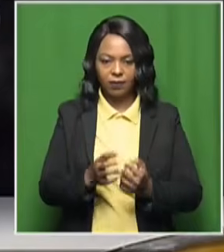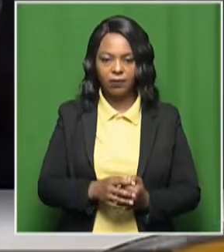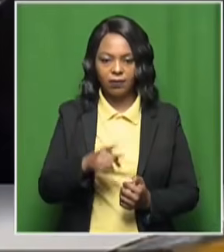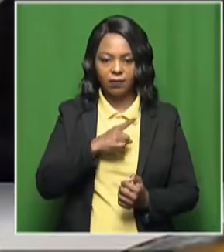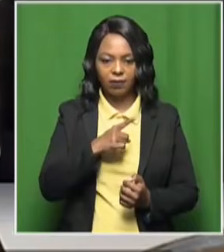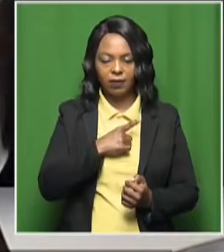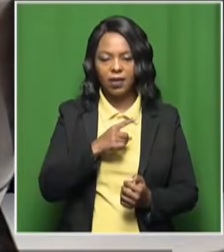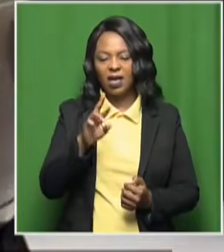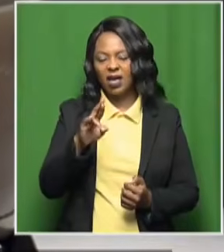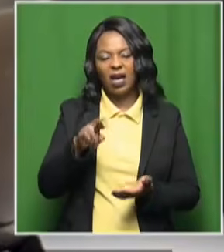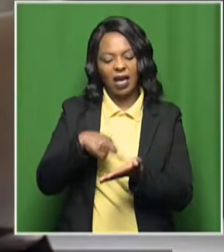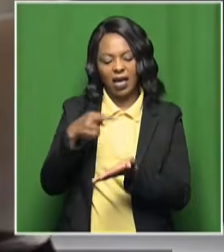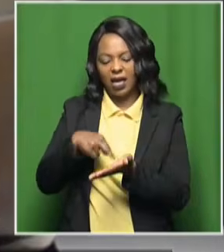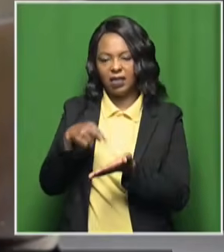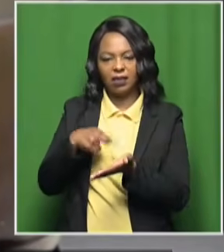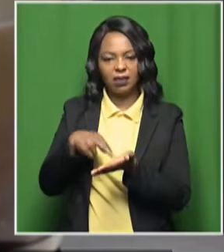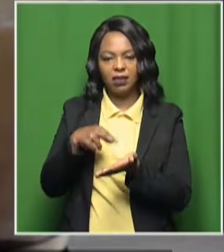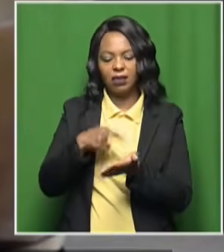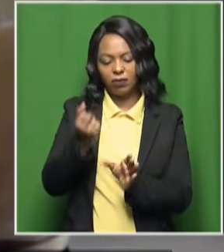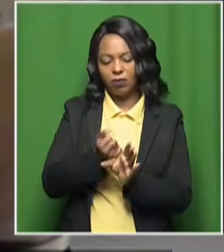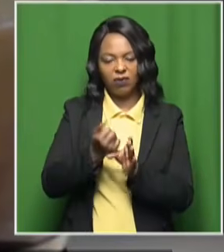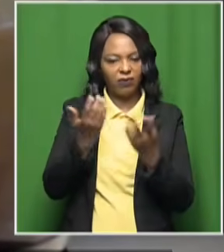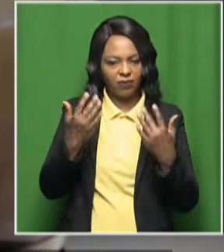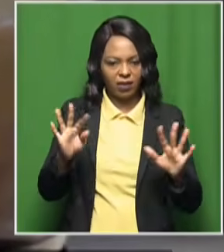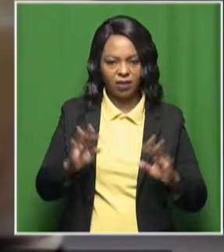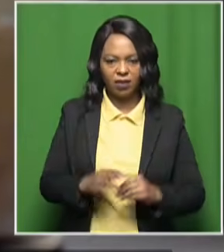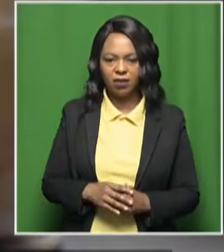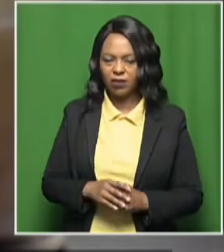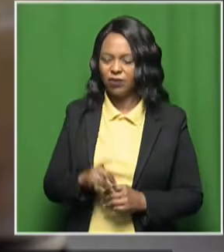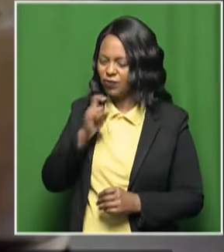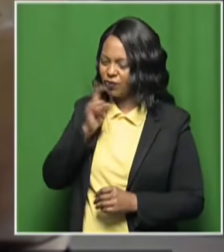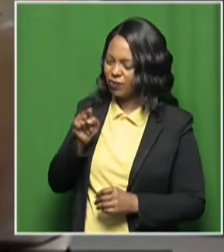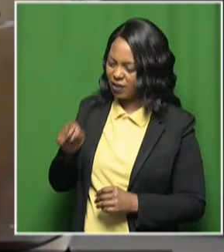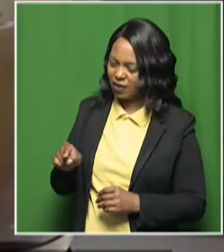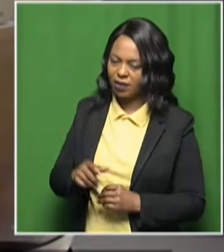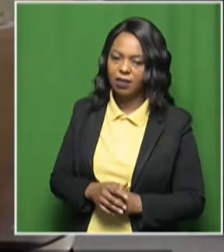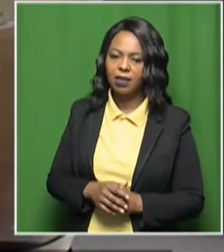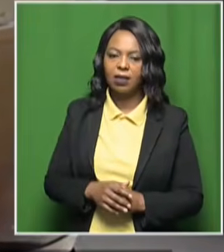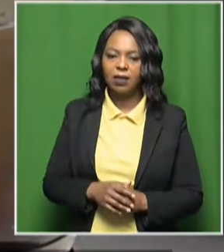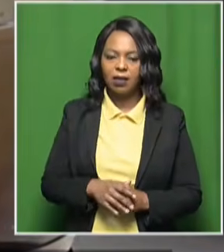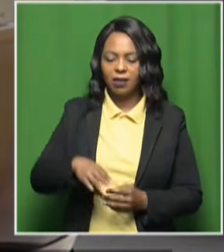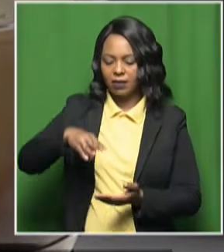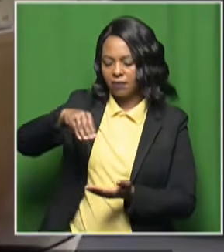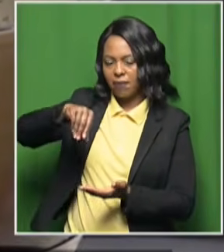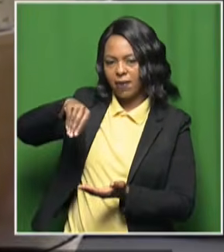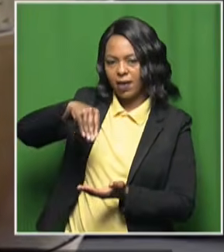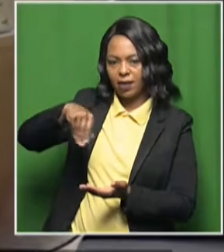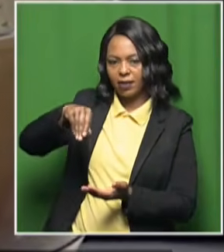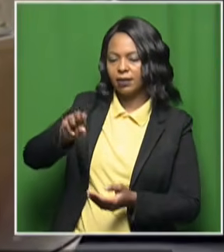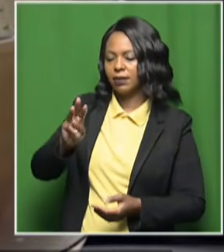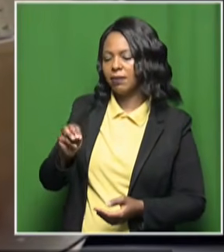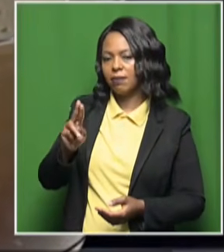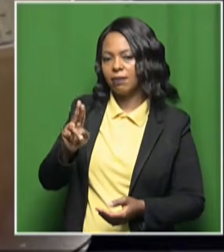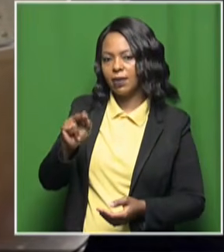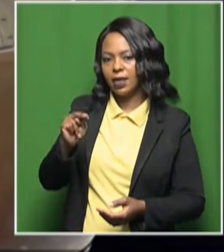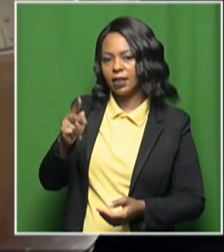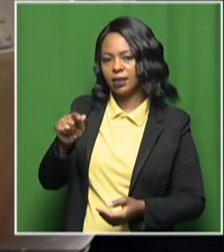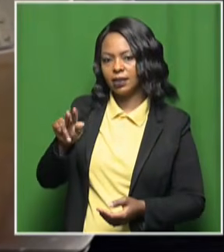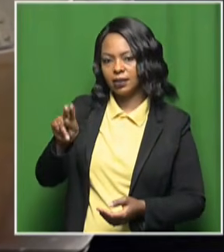mean, the rice is fully cooked. What rice are you using here? I'm using basmati. You can smell it? Yeah, I can see it. You see, you do know